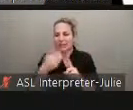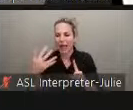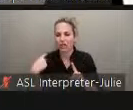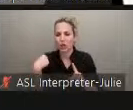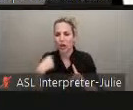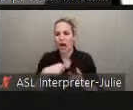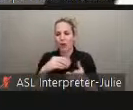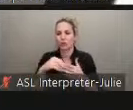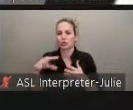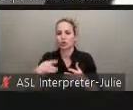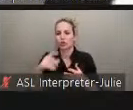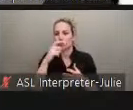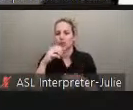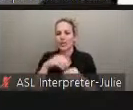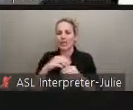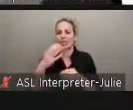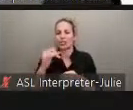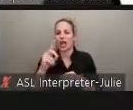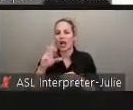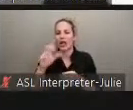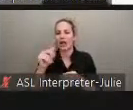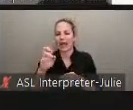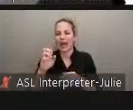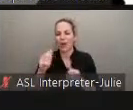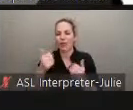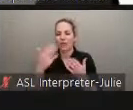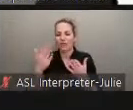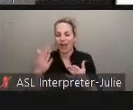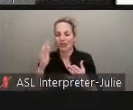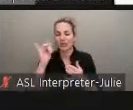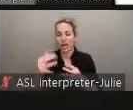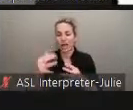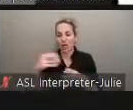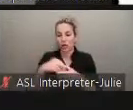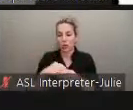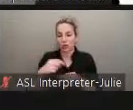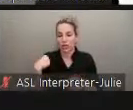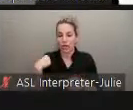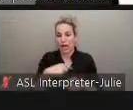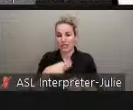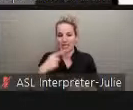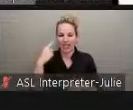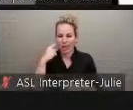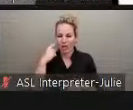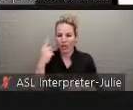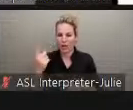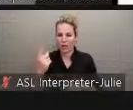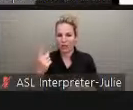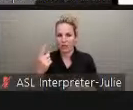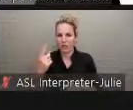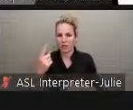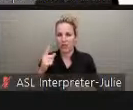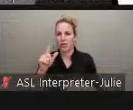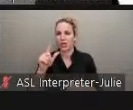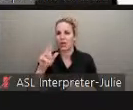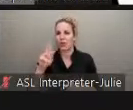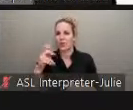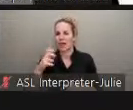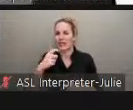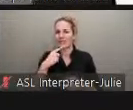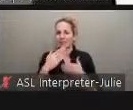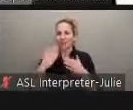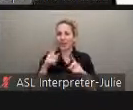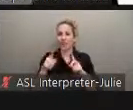who are in the child care providers, is that including us? Because I think I heard him, Lupe, say something